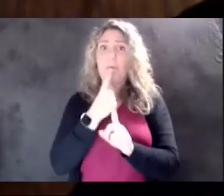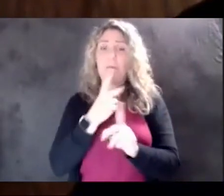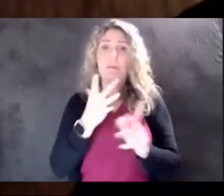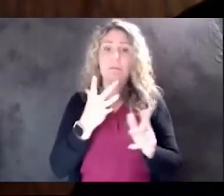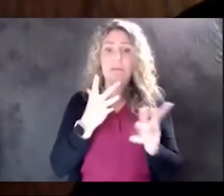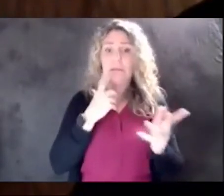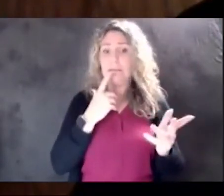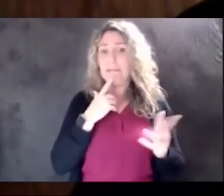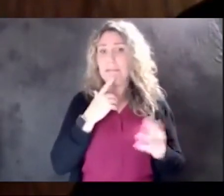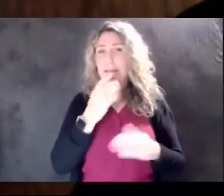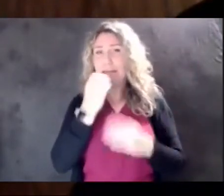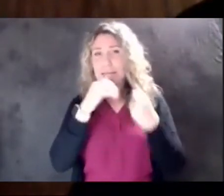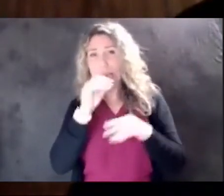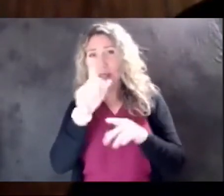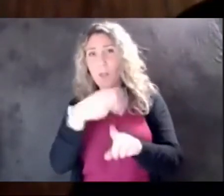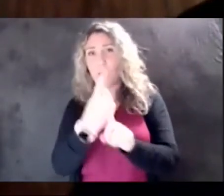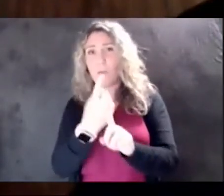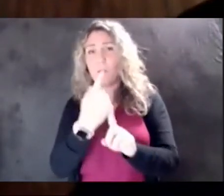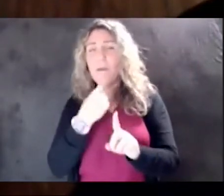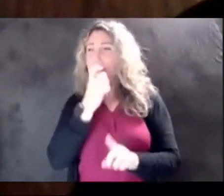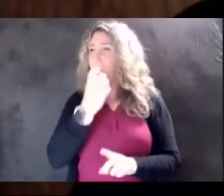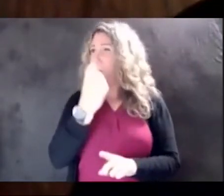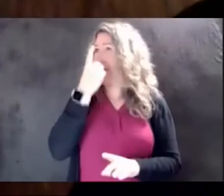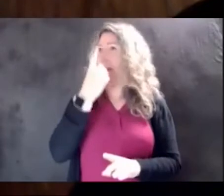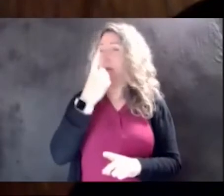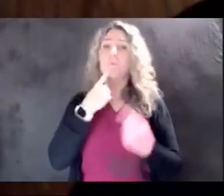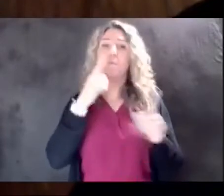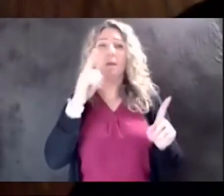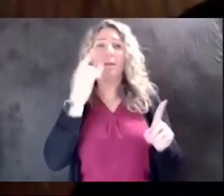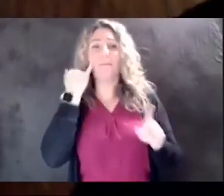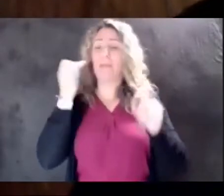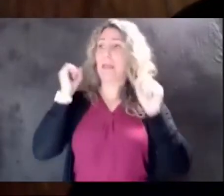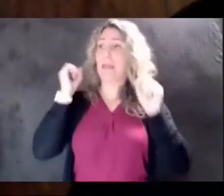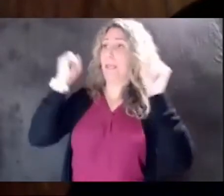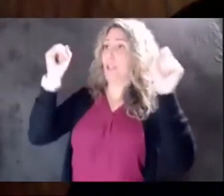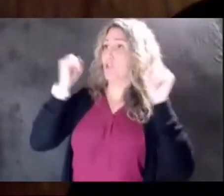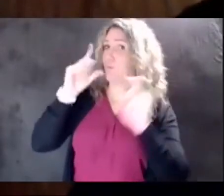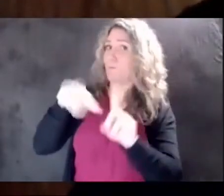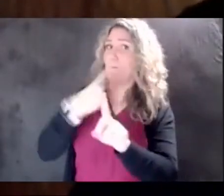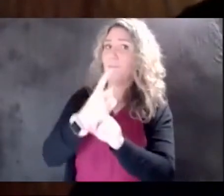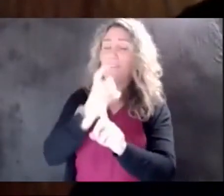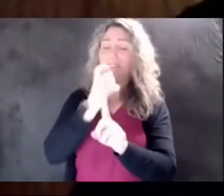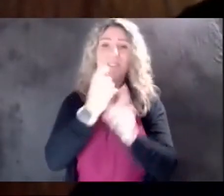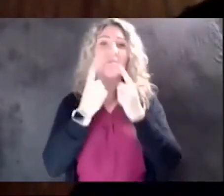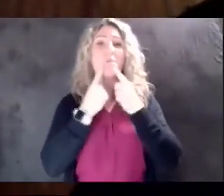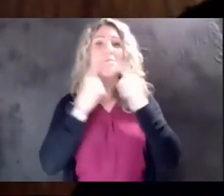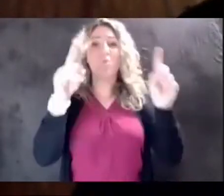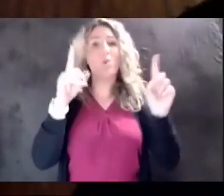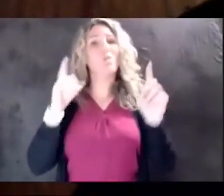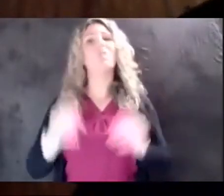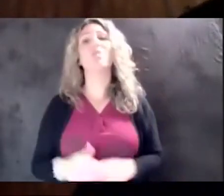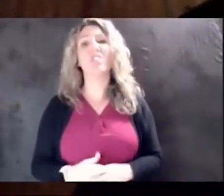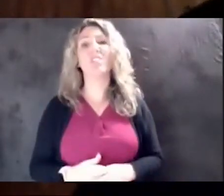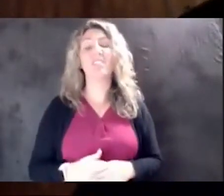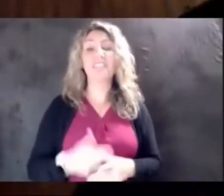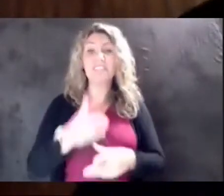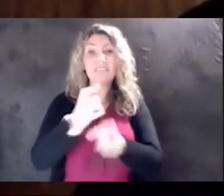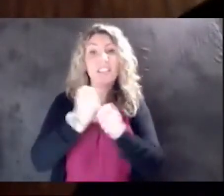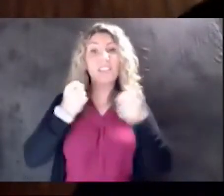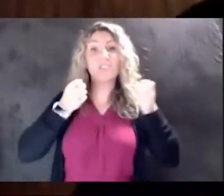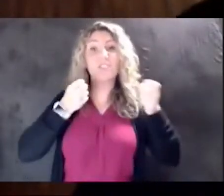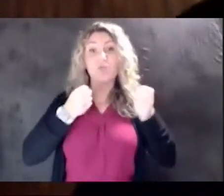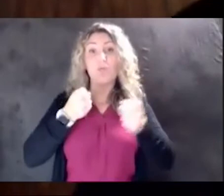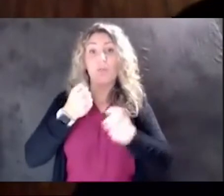alone, I don't think that it's going to work. If you try to do it just by exercise, it's not going to work. It takes control,